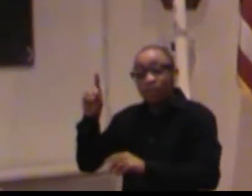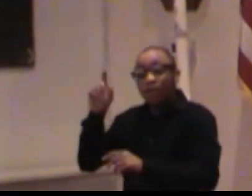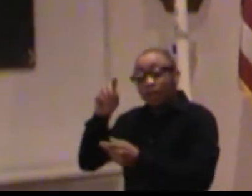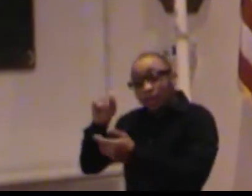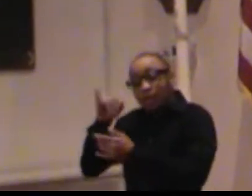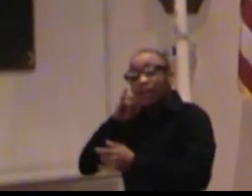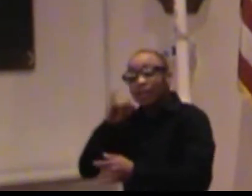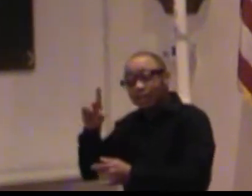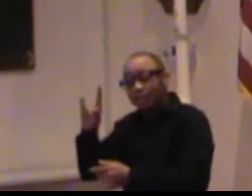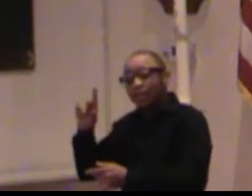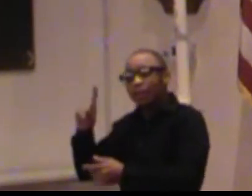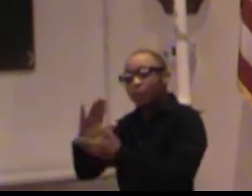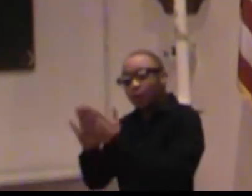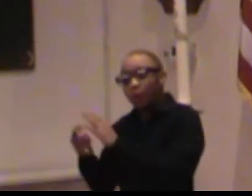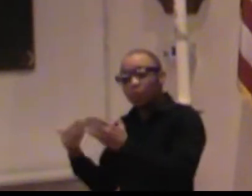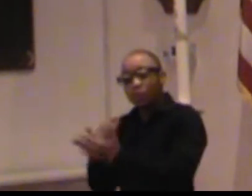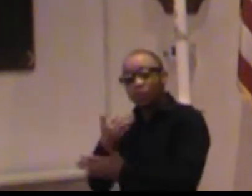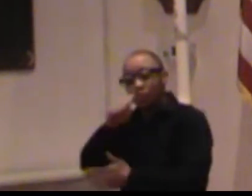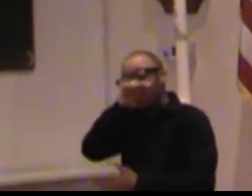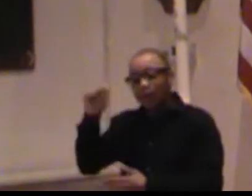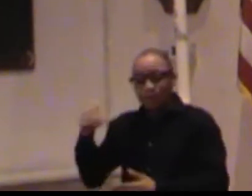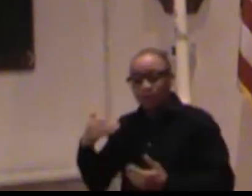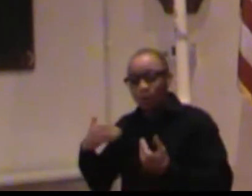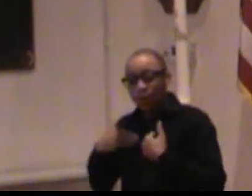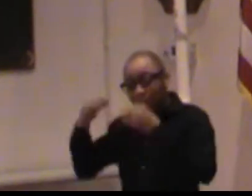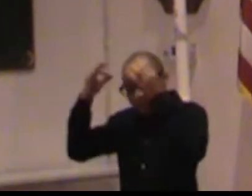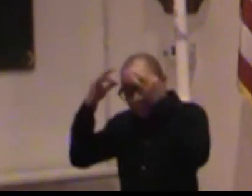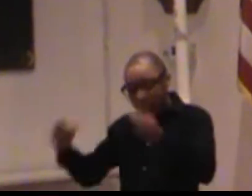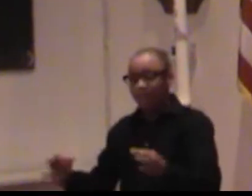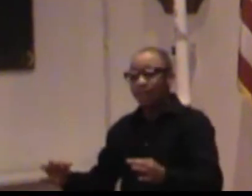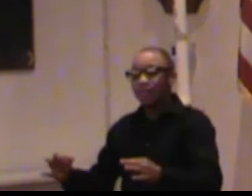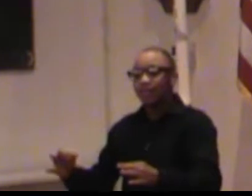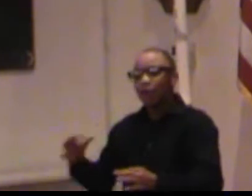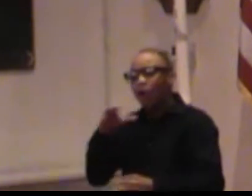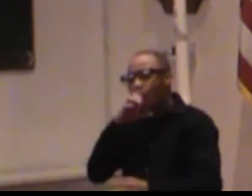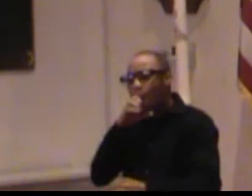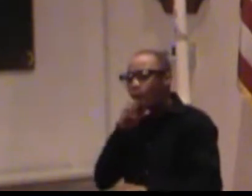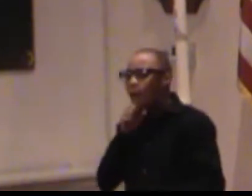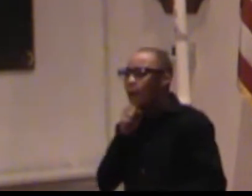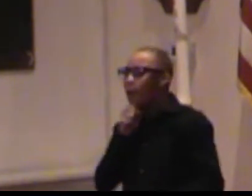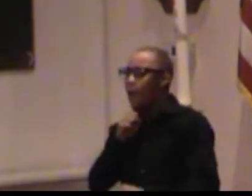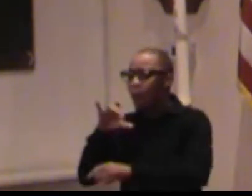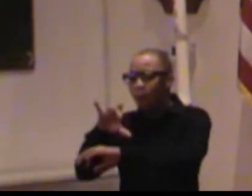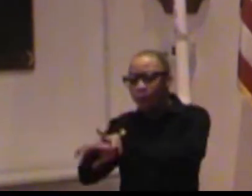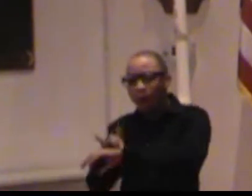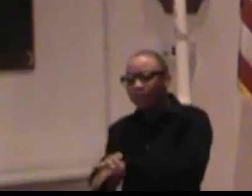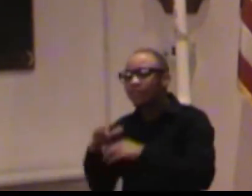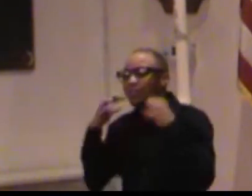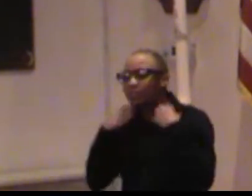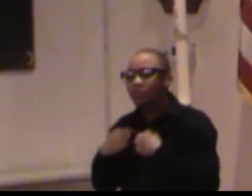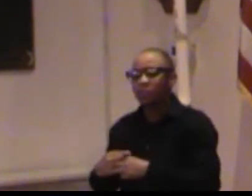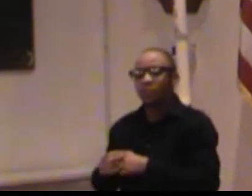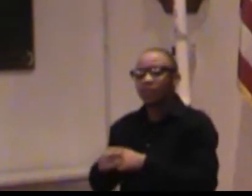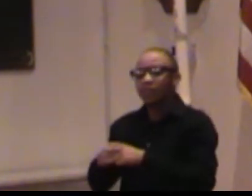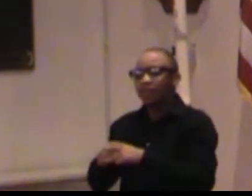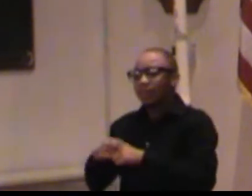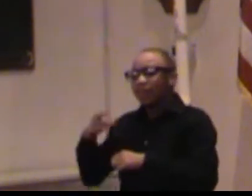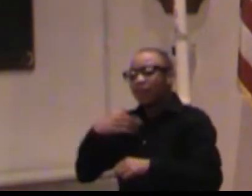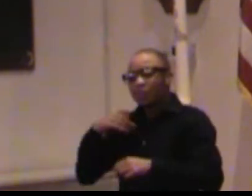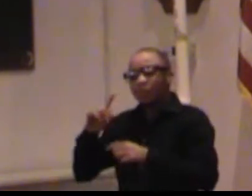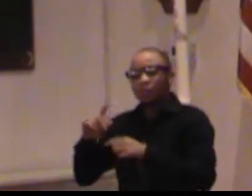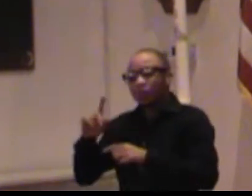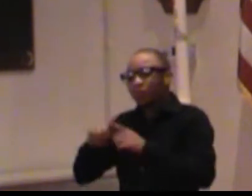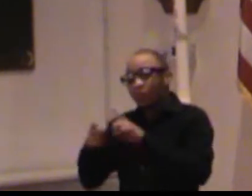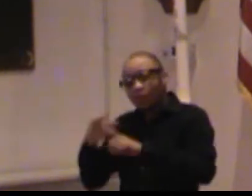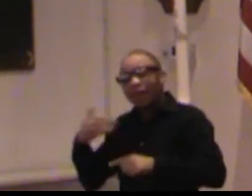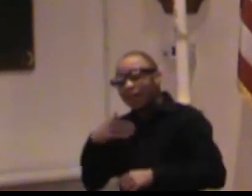thus became new. Anybody ever decided to take some old jewelry? Y'all don't have the old jewelry here, but somebody might have a friend that's